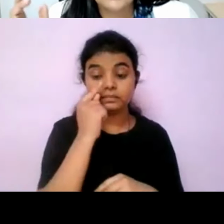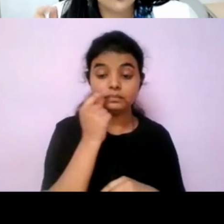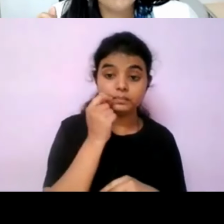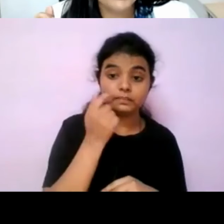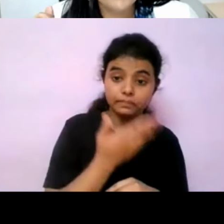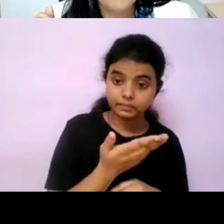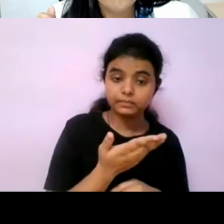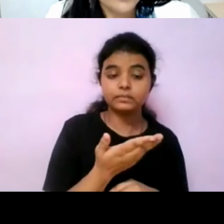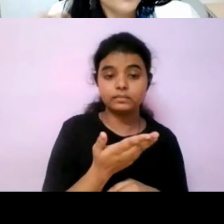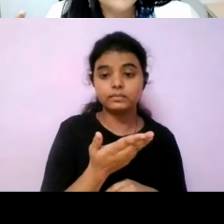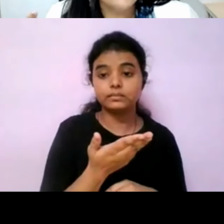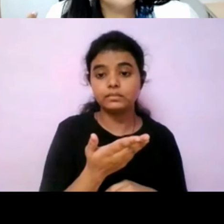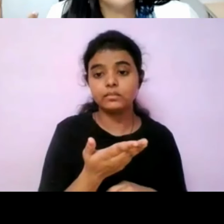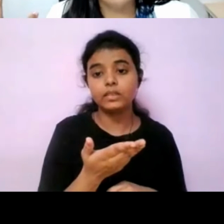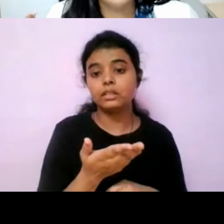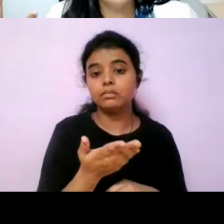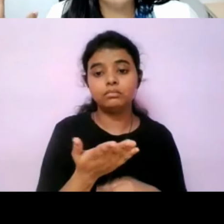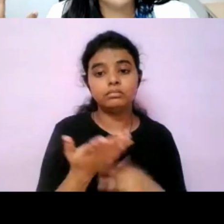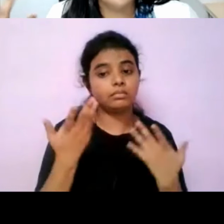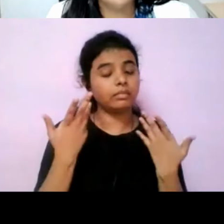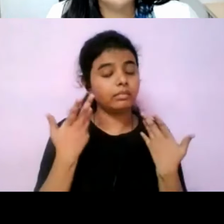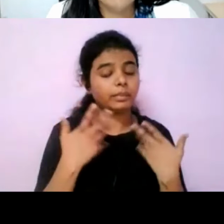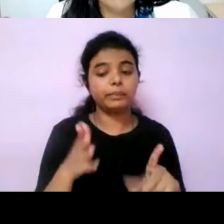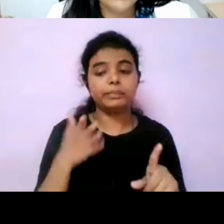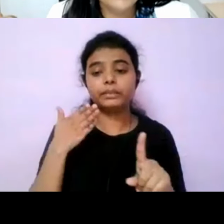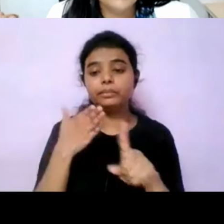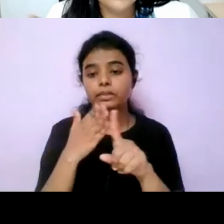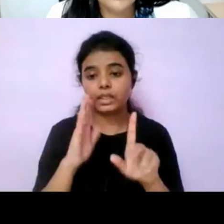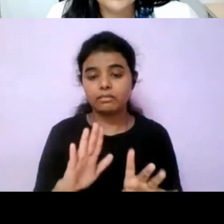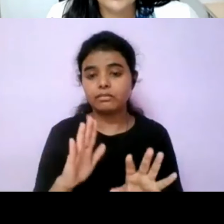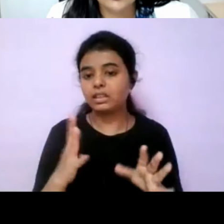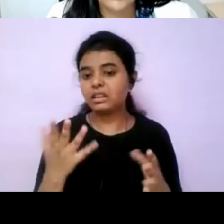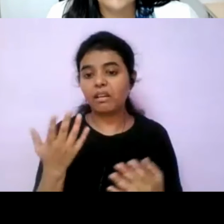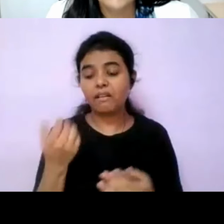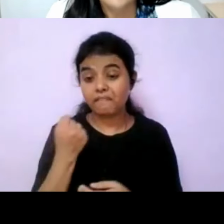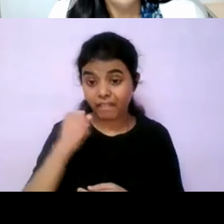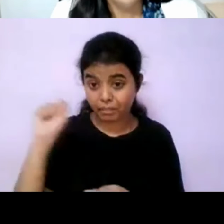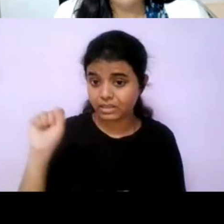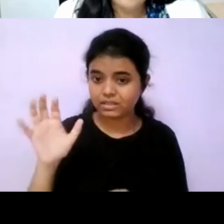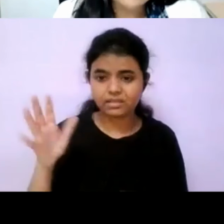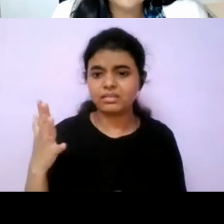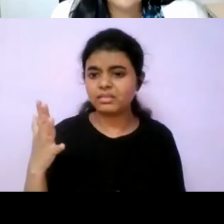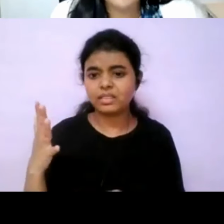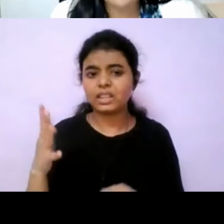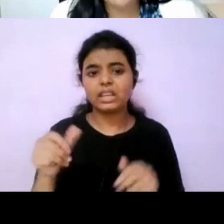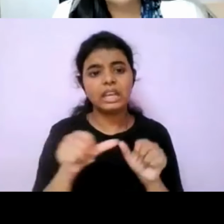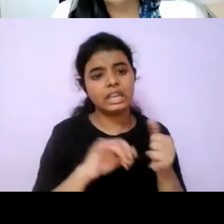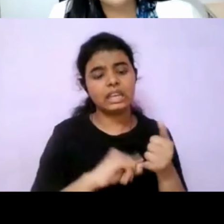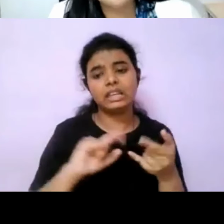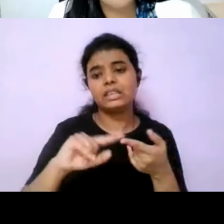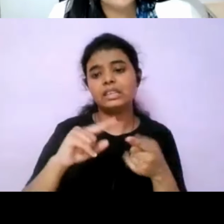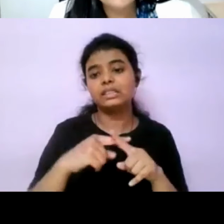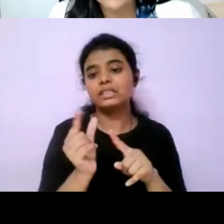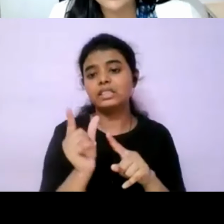is adopted and they are perceived as being unfeminine and asexual. And Amita Dhanda expresses this